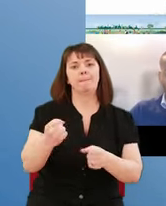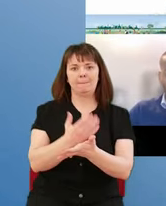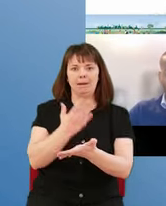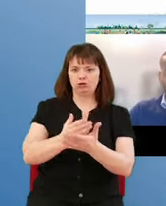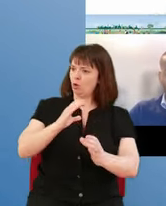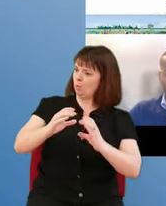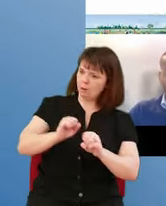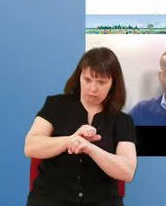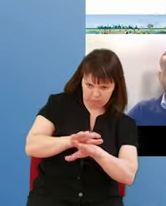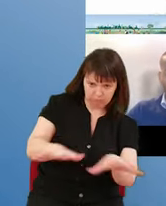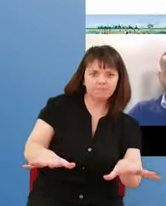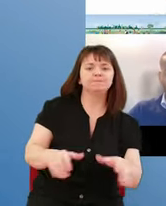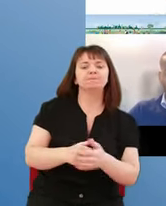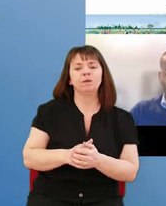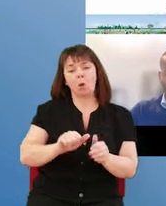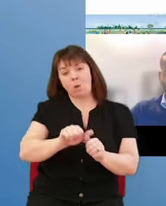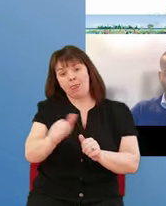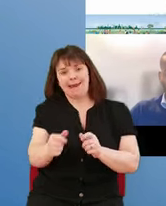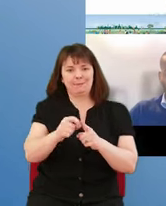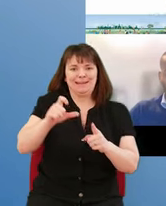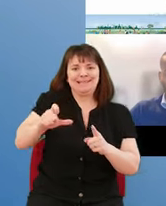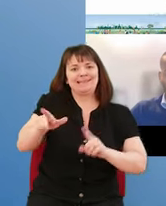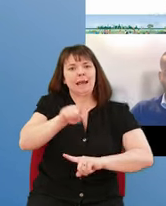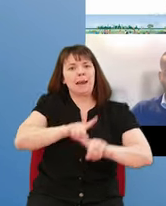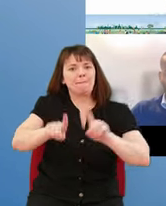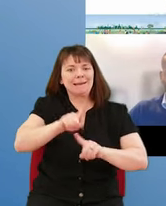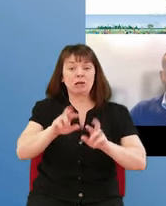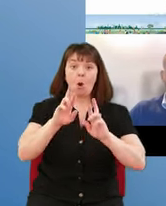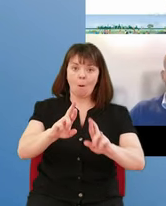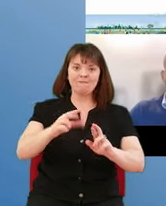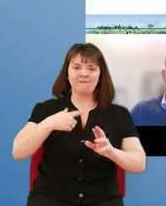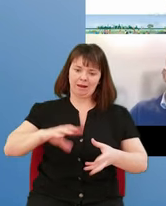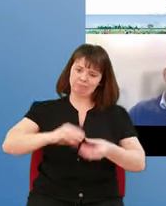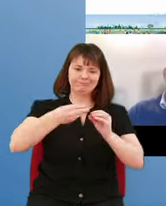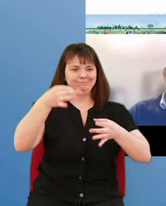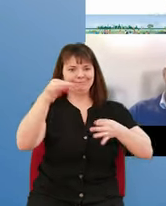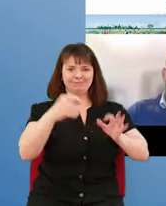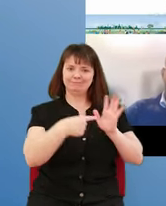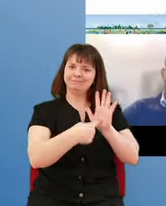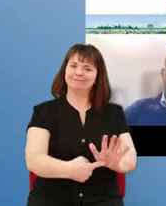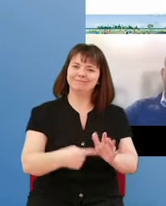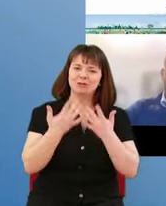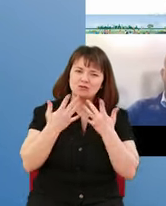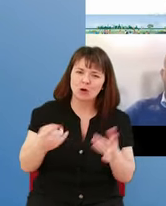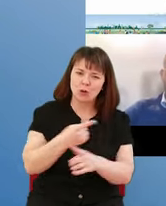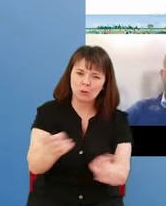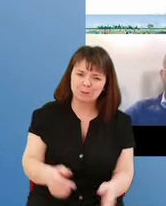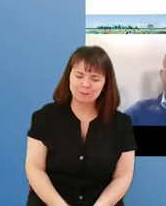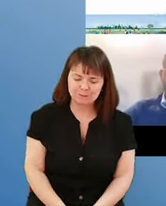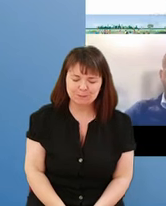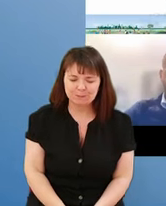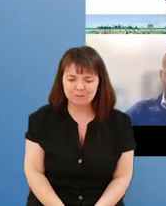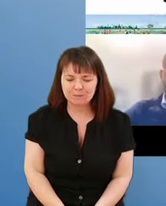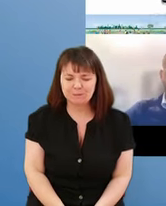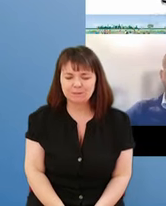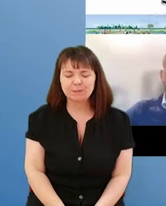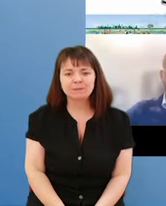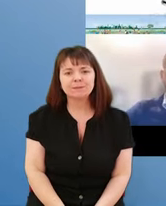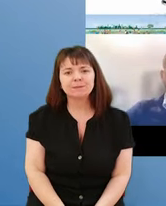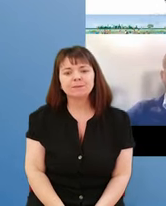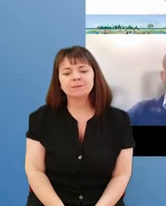rounded. Great, thanks. I'm sure it wasn't forgotten, I know. No, it wasn't. It was just workload of kind of trying to say, right,